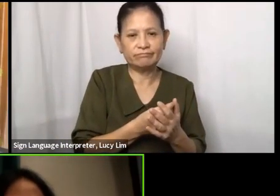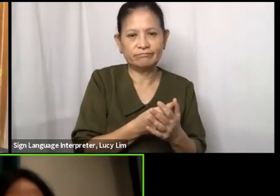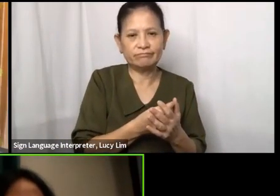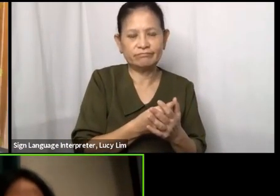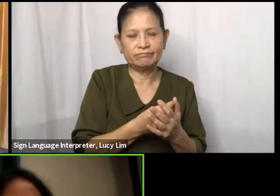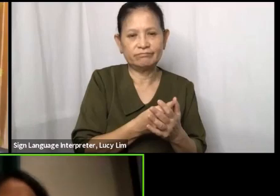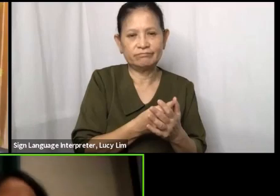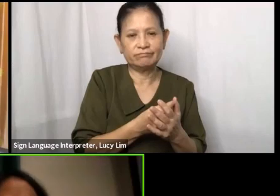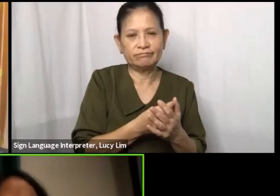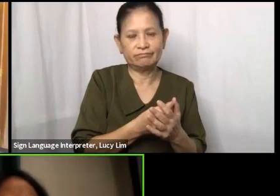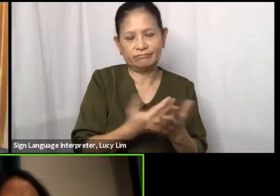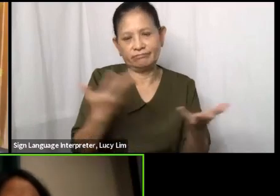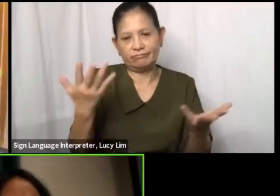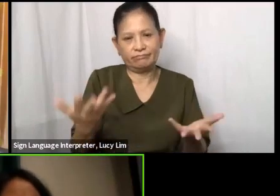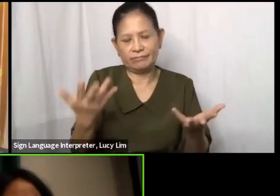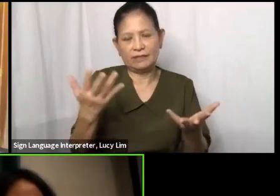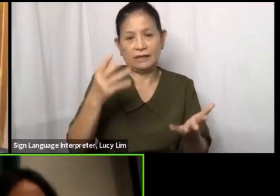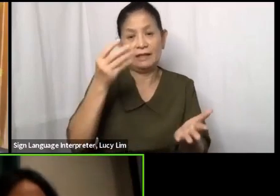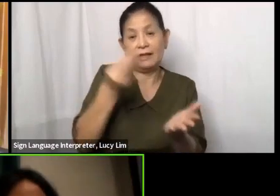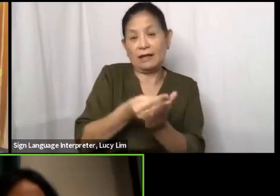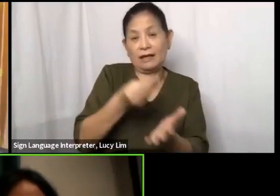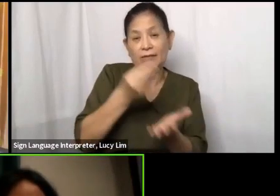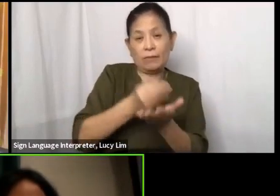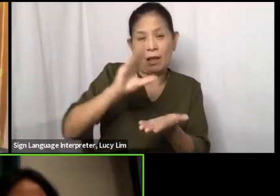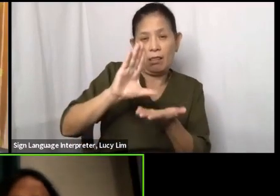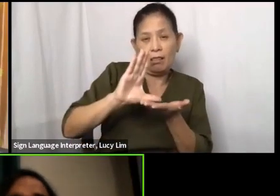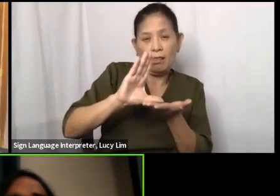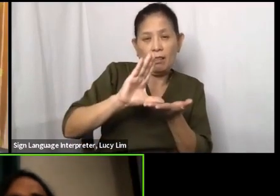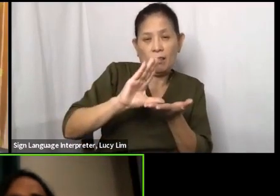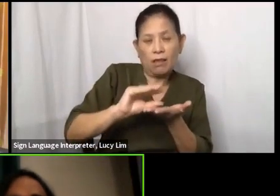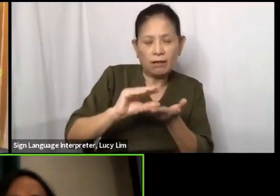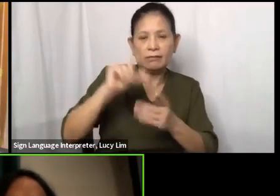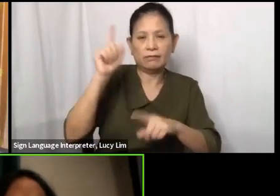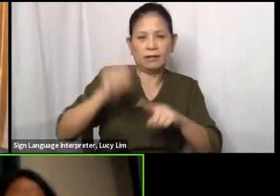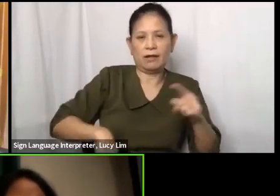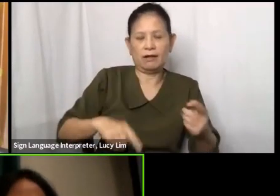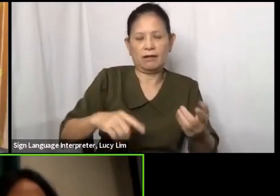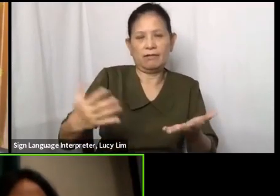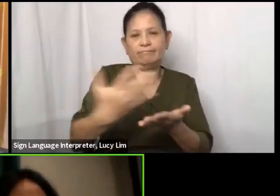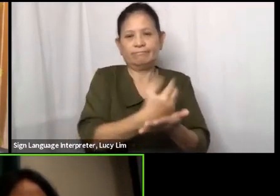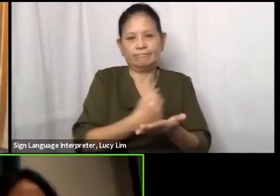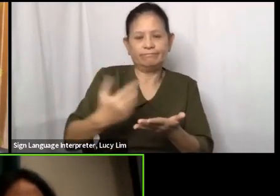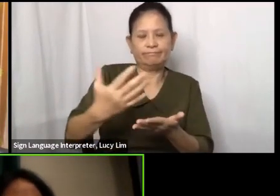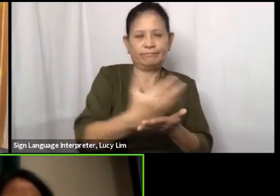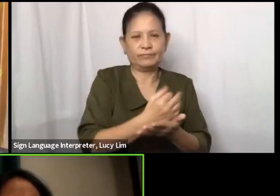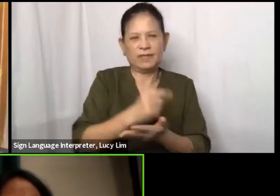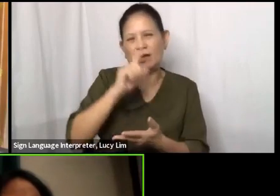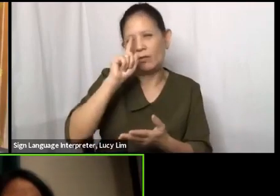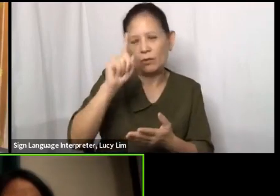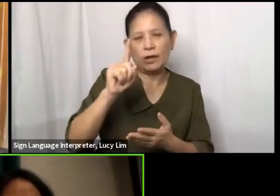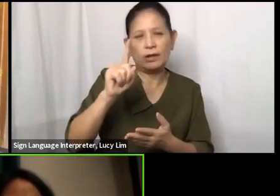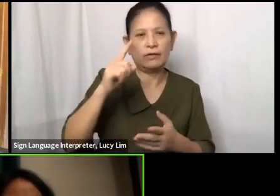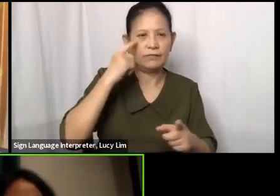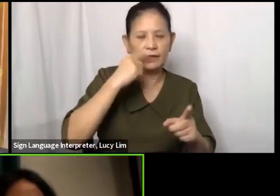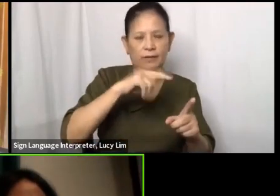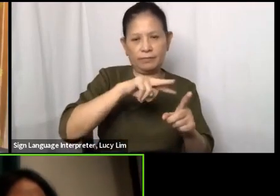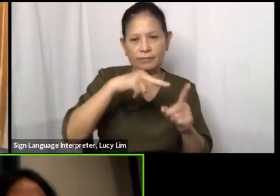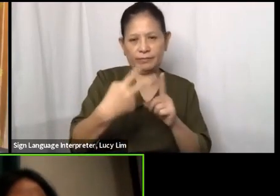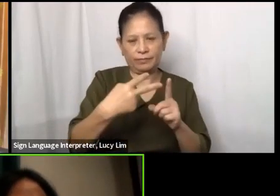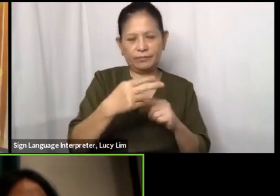their income, they cannot earn as much as they want to. So this is one of the perspective, and education